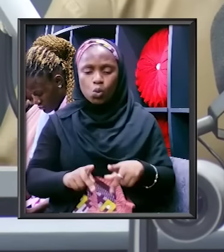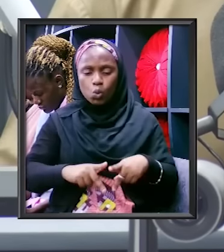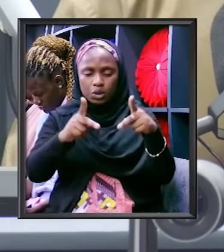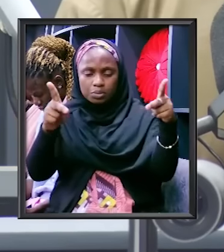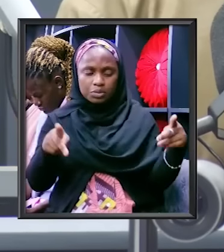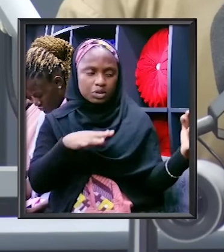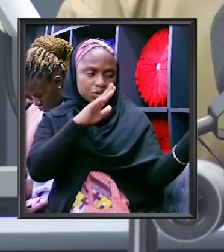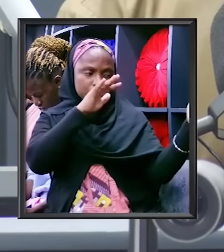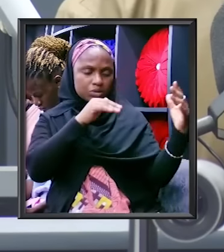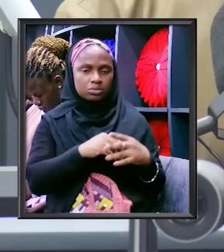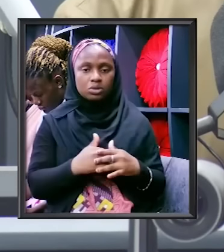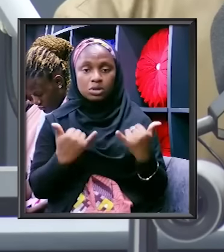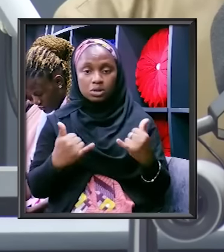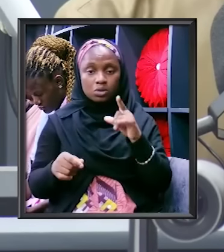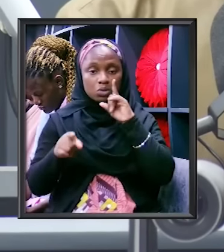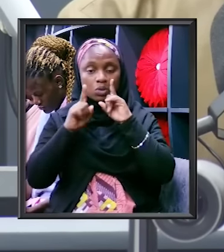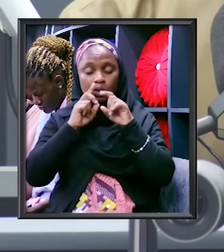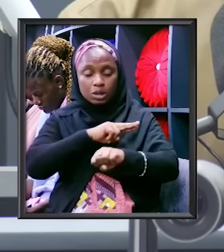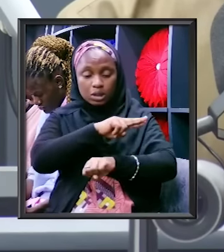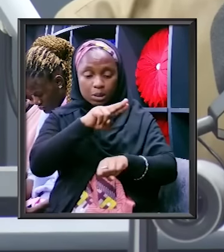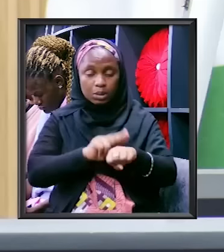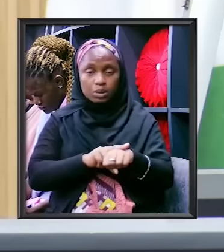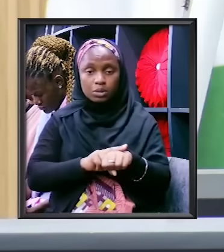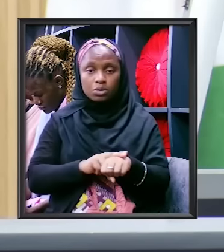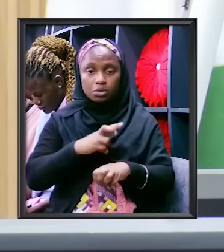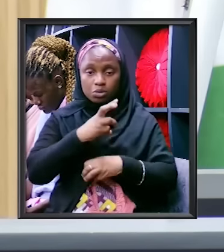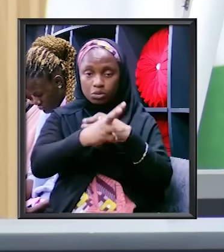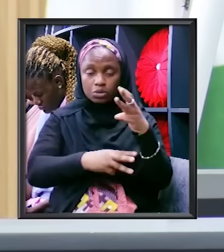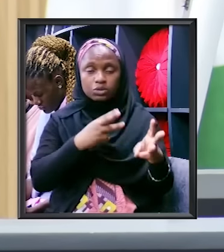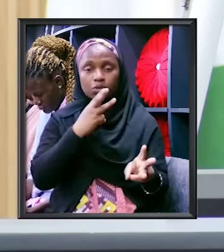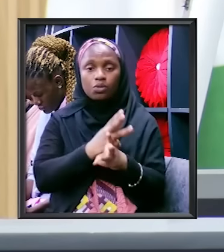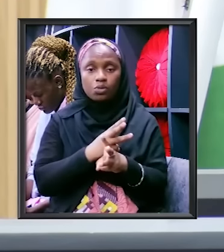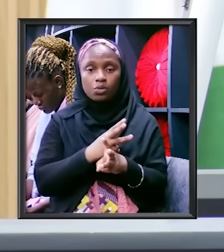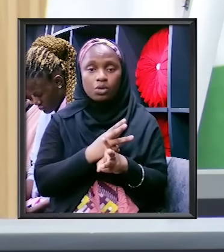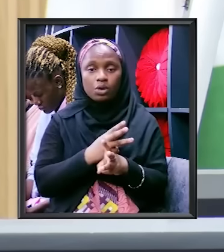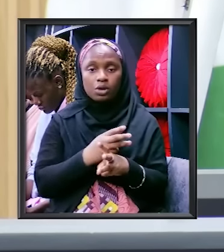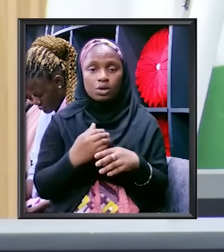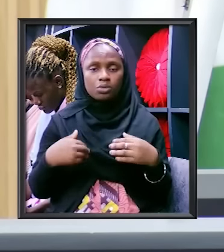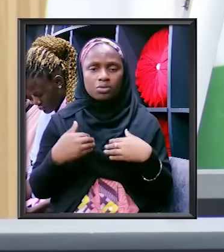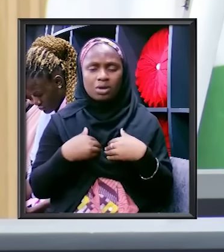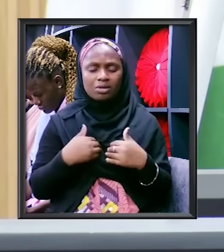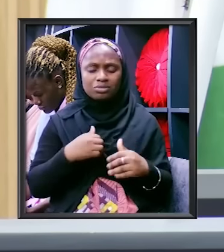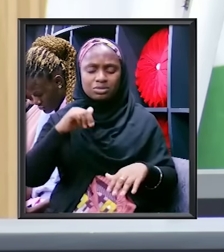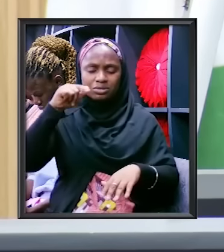talk now, nationwide, unless now they resolve, nationwide there is blackout.